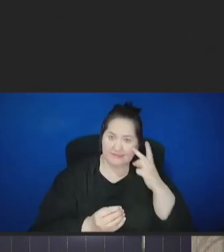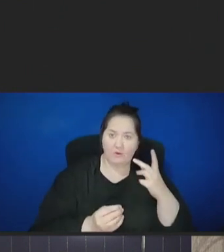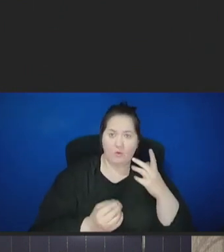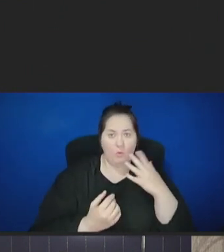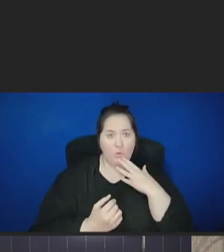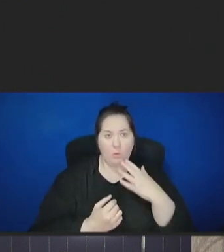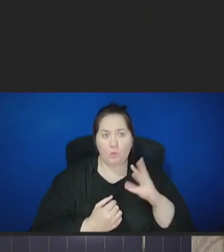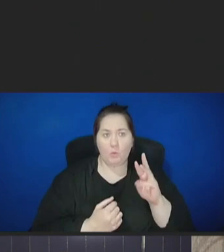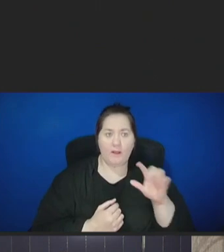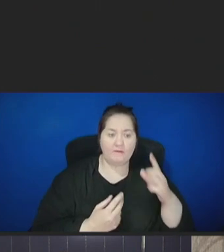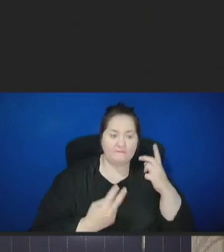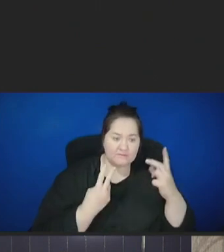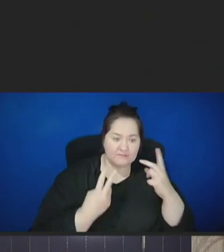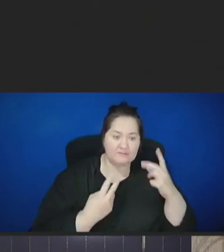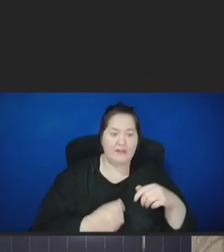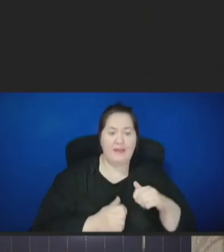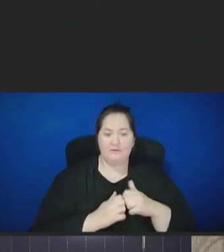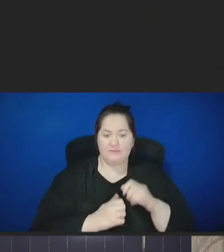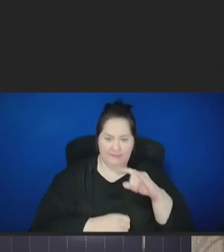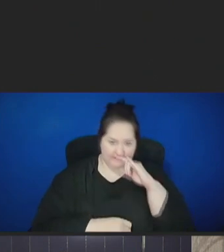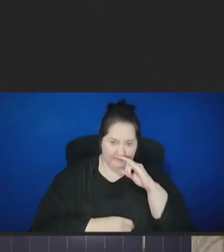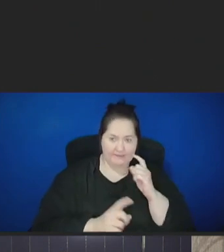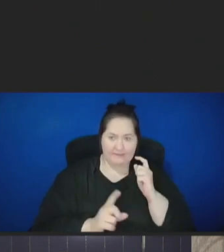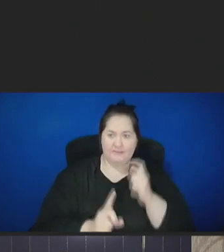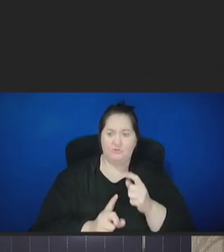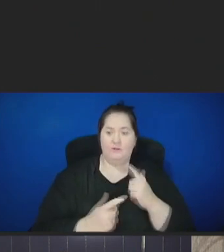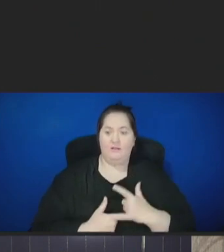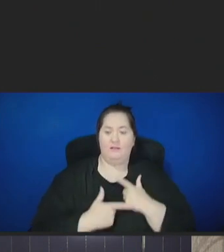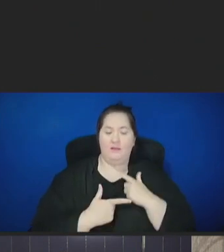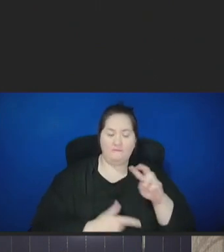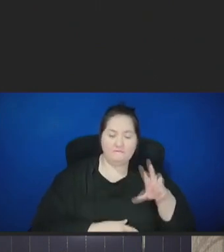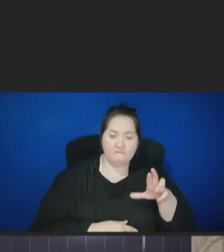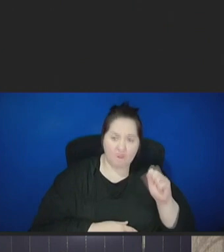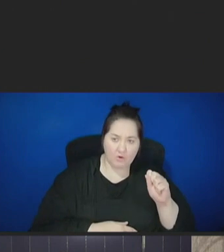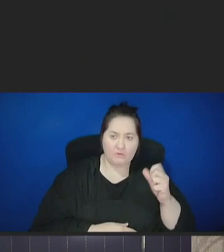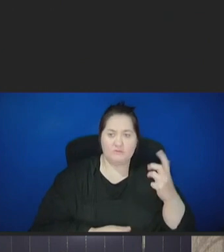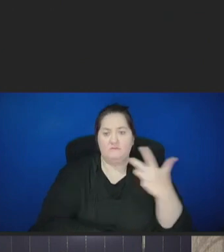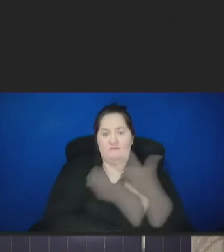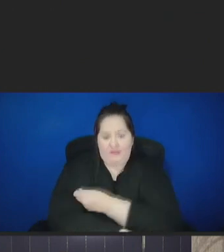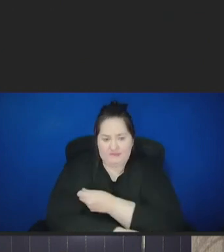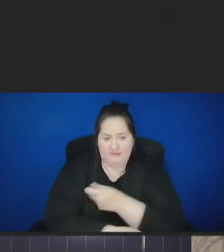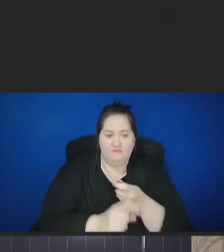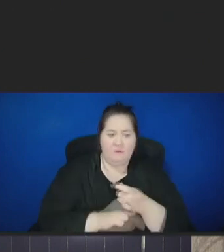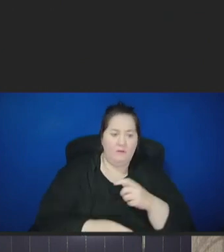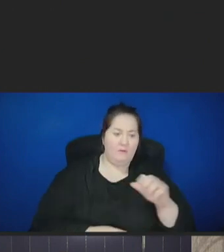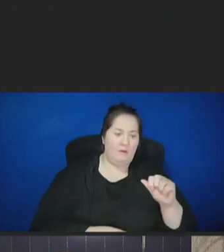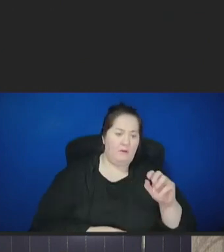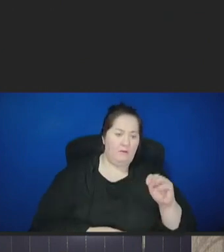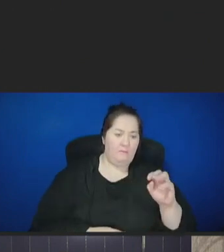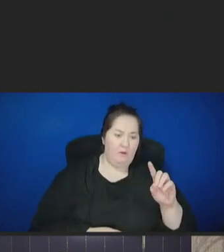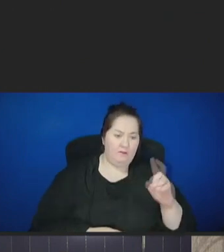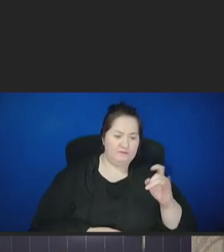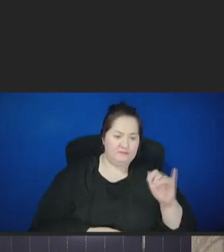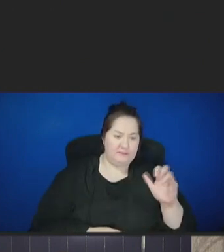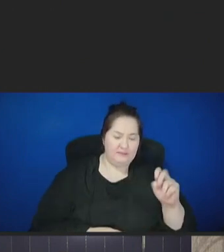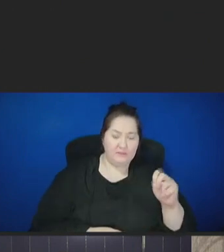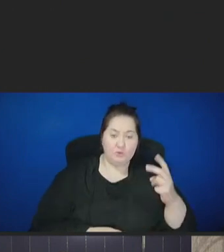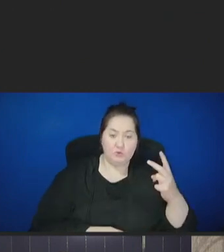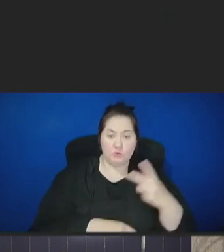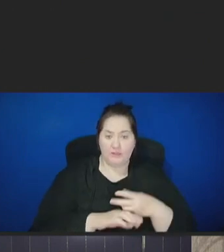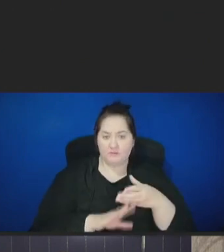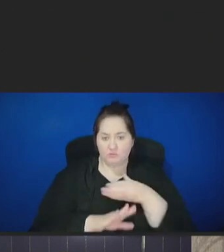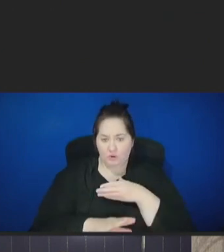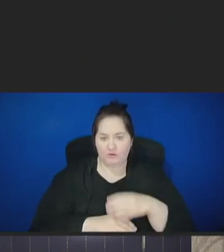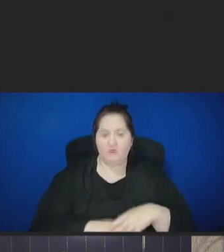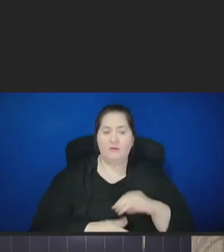better. How does that kid get issued the live virus vaccine coming off amoxicillin 2 days prior?